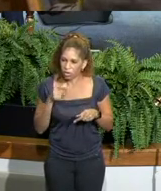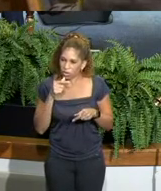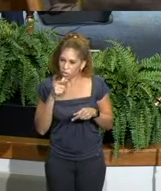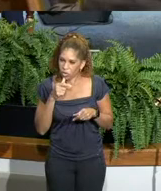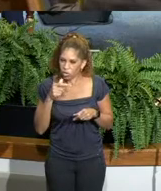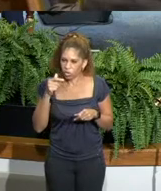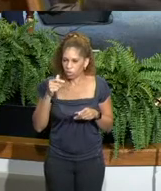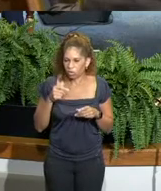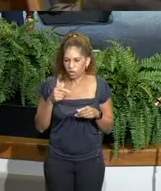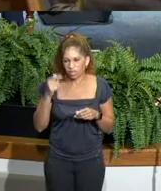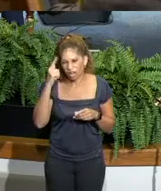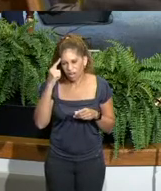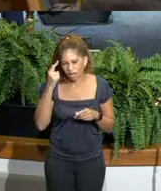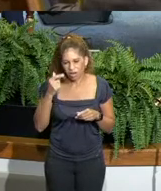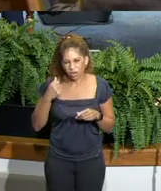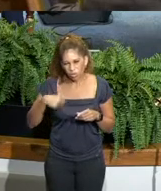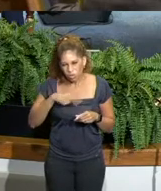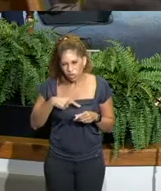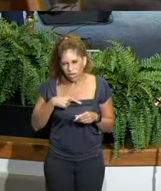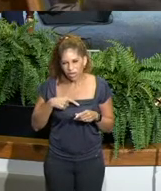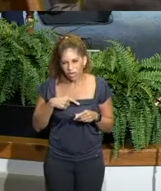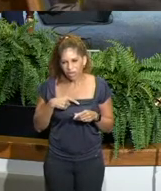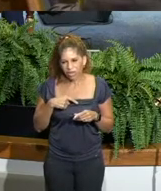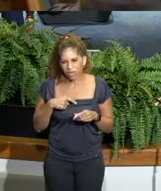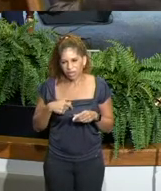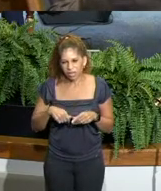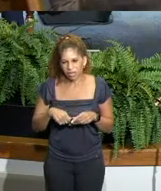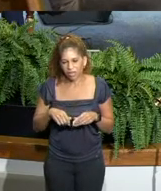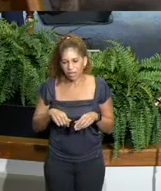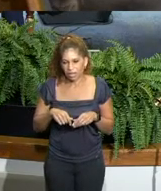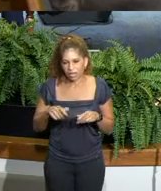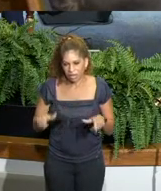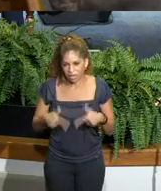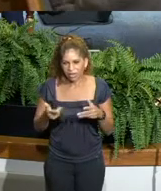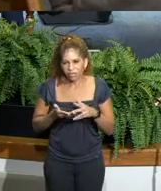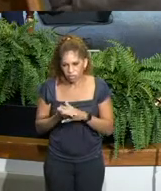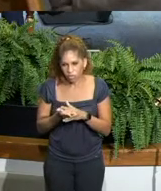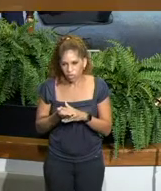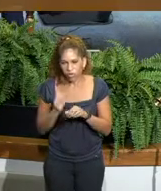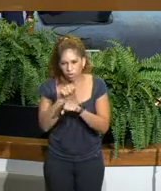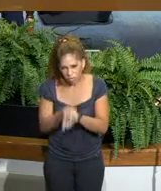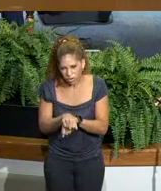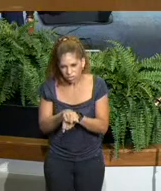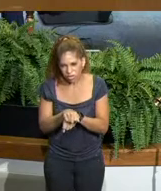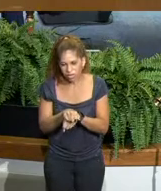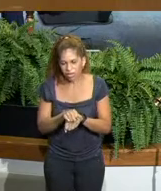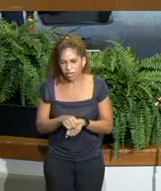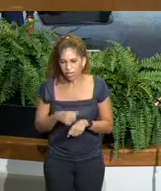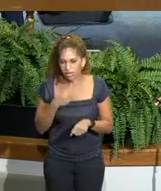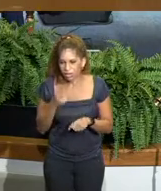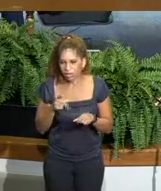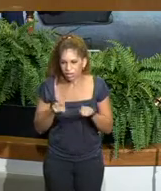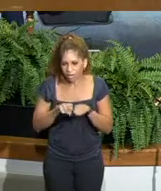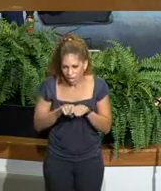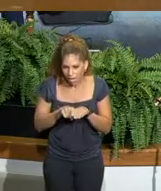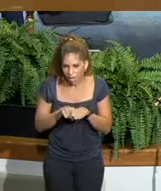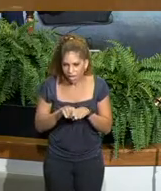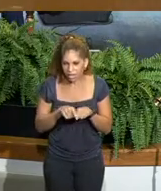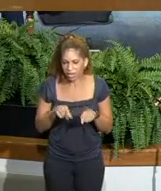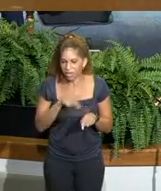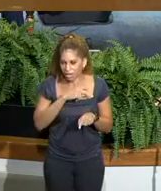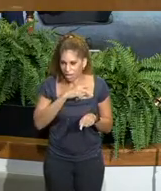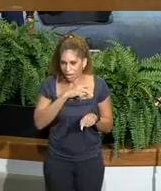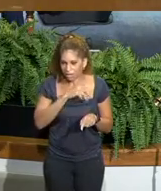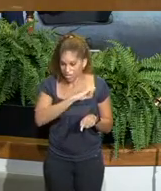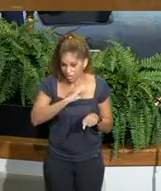to make it out of oppression. It actually looked like Claudius and these other crazy Caesars. And you know who Caesar was? Caesar